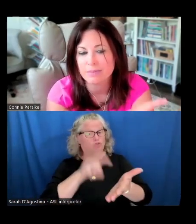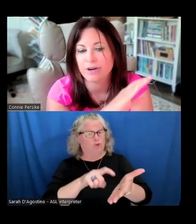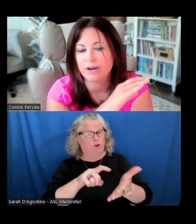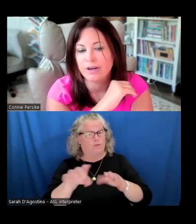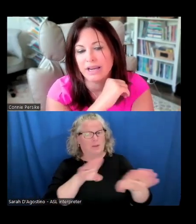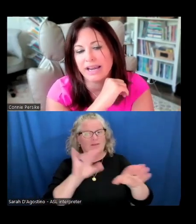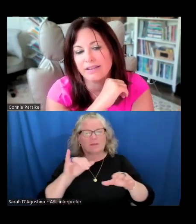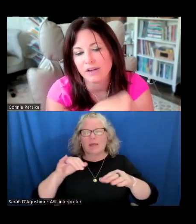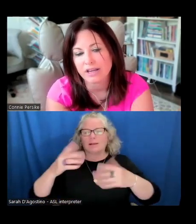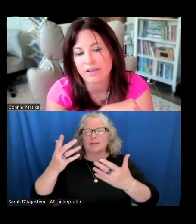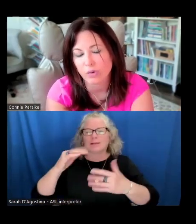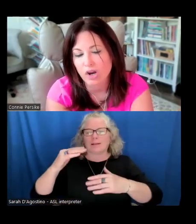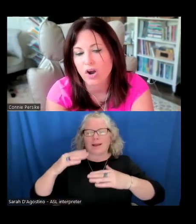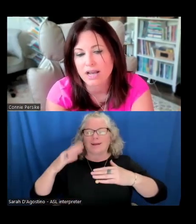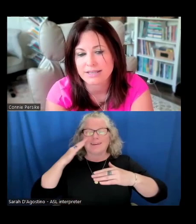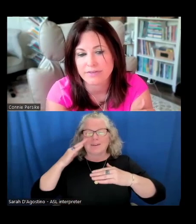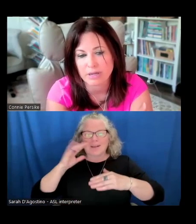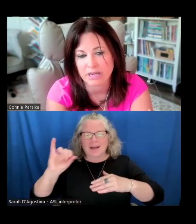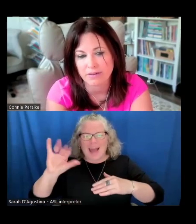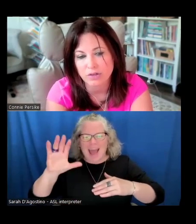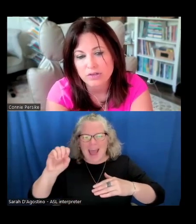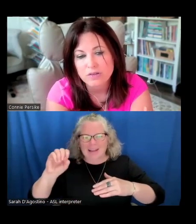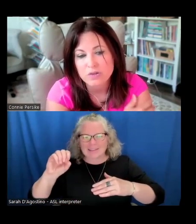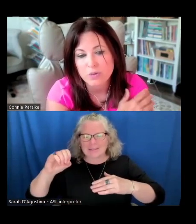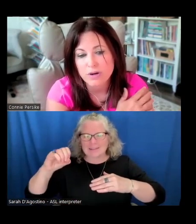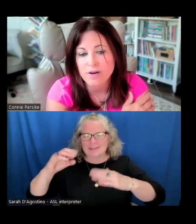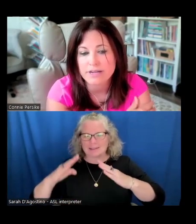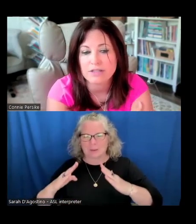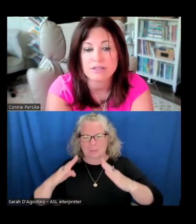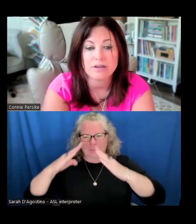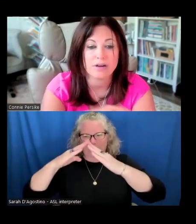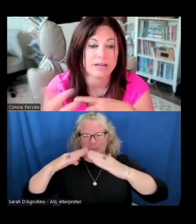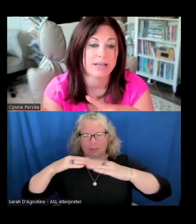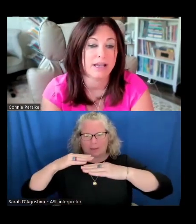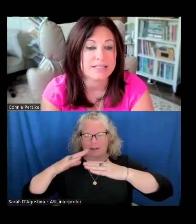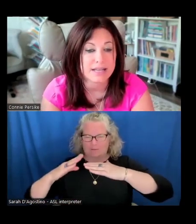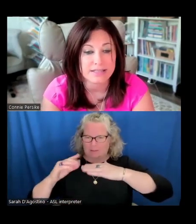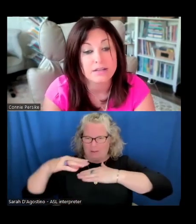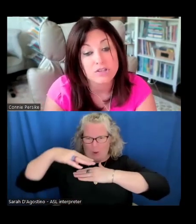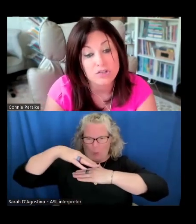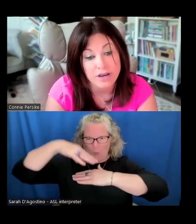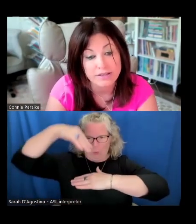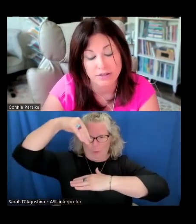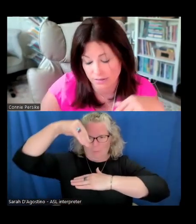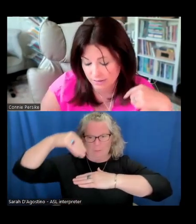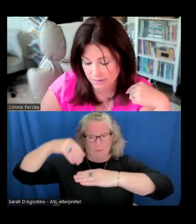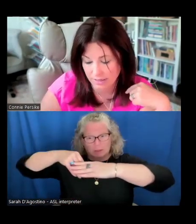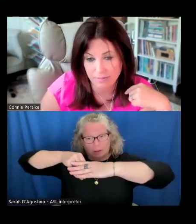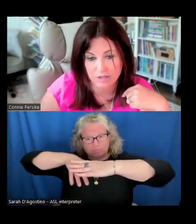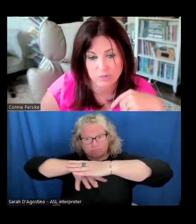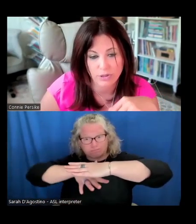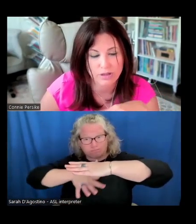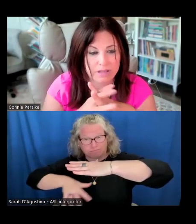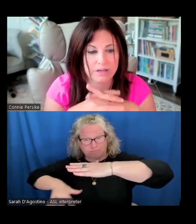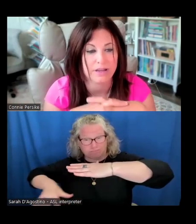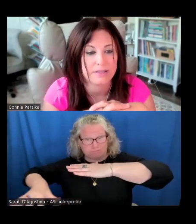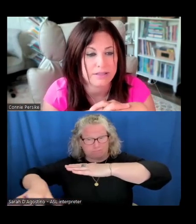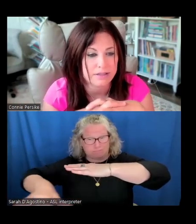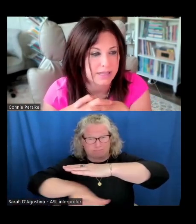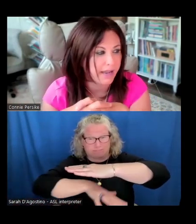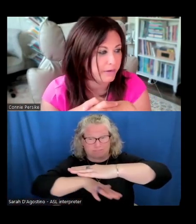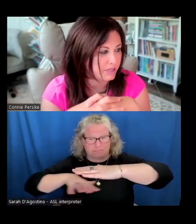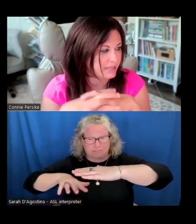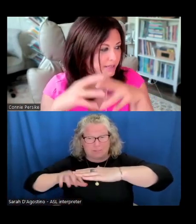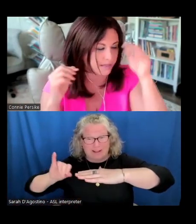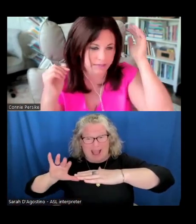dig deeper and look at the root cause of the behaviors. So we're going to start assessing stressors, and I'm going to just pull up the